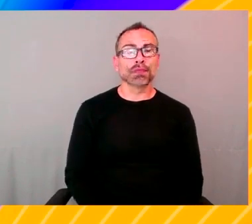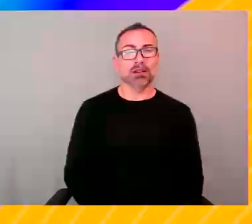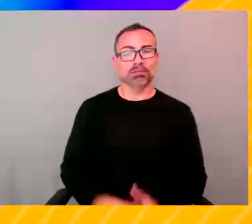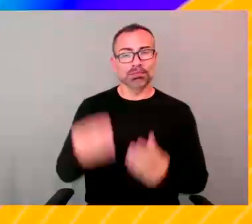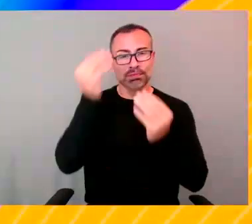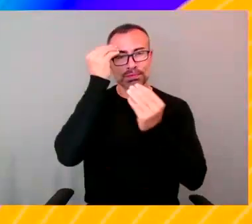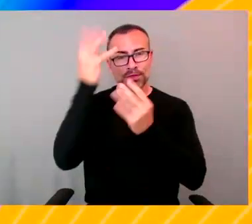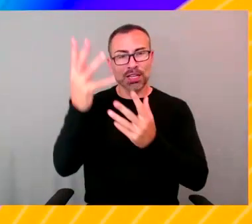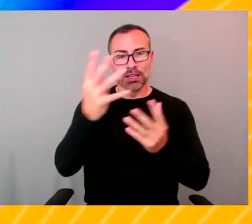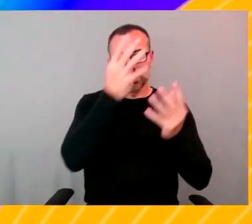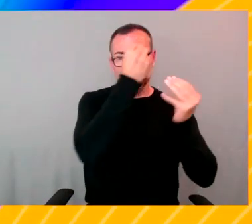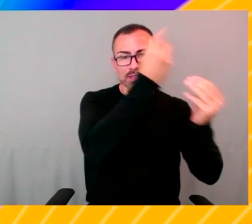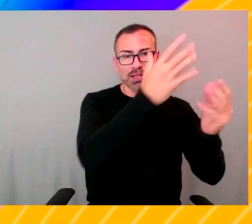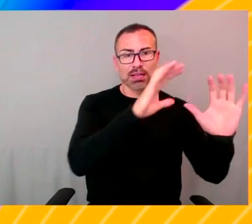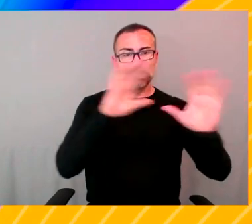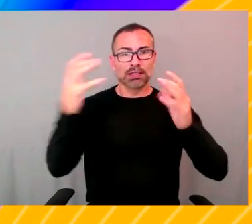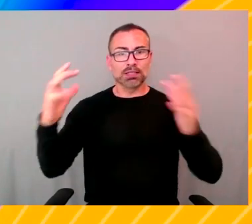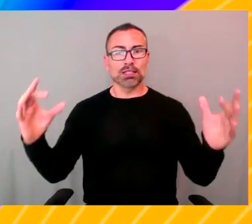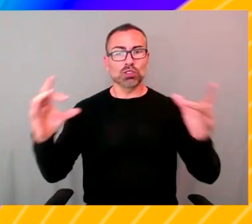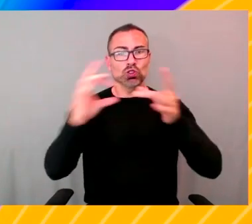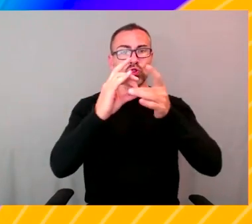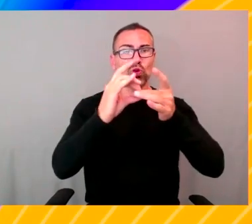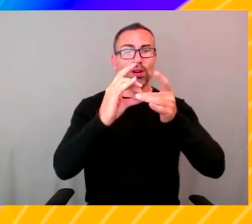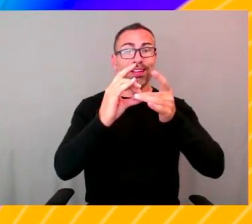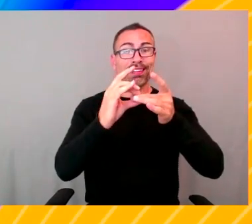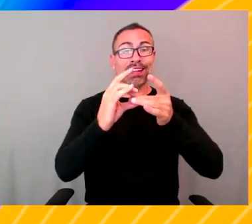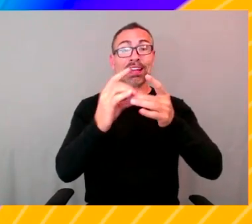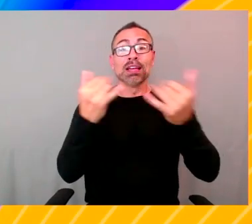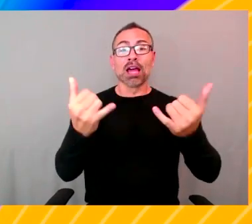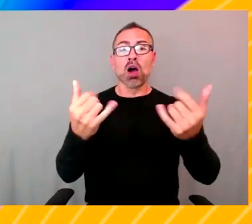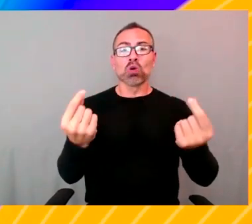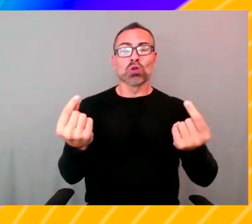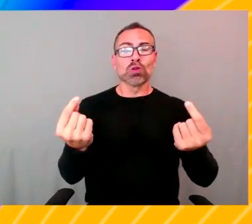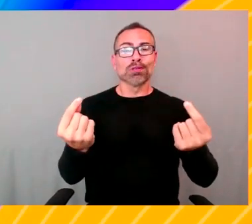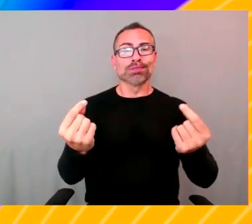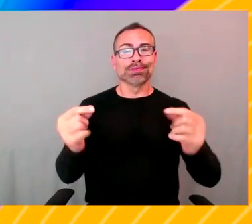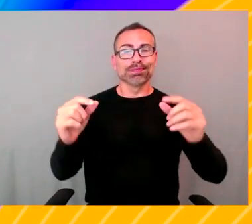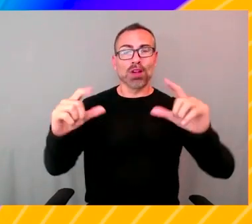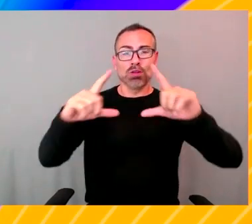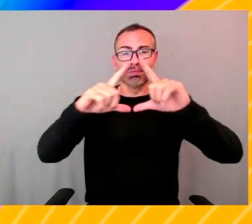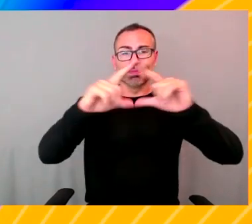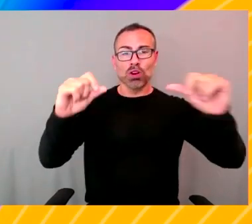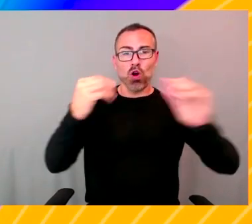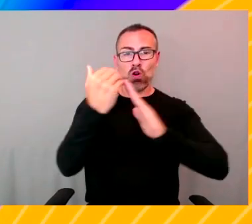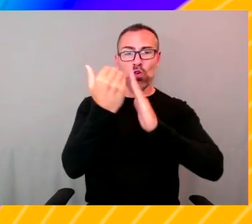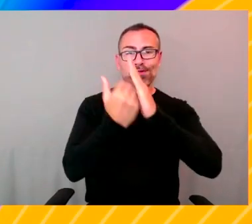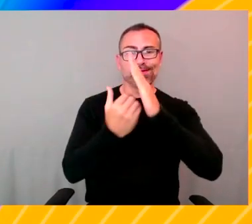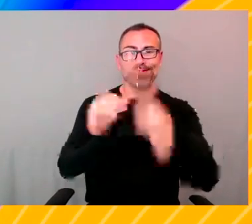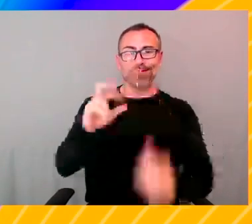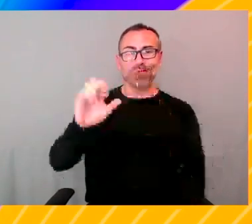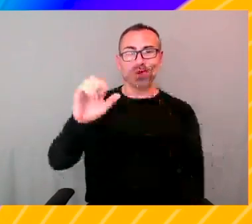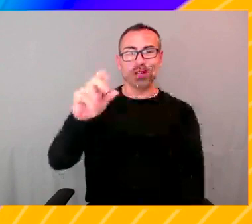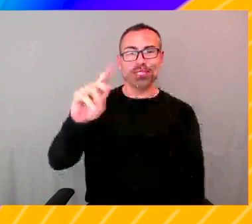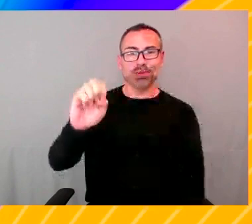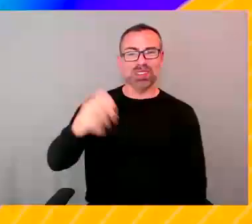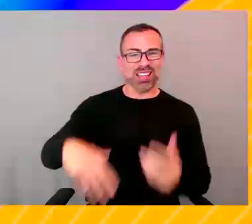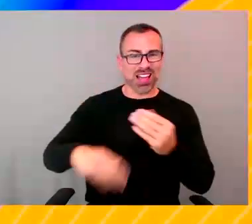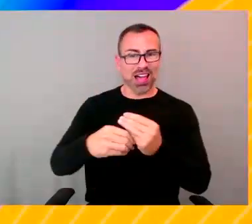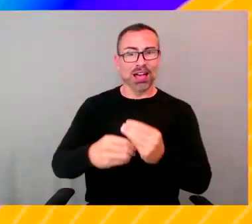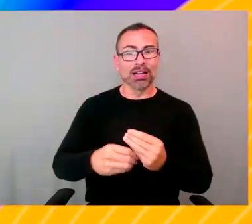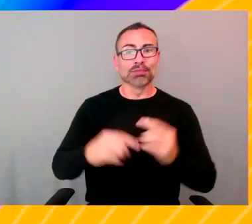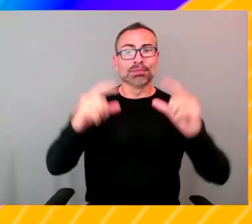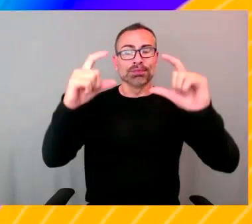what I can do is add a recipe. And so right now I've already added one, which is called sample recipe one. And you can see here